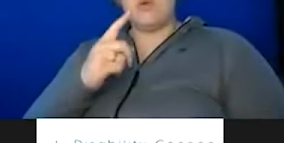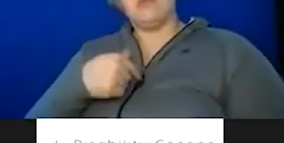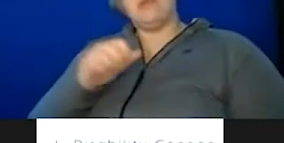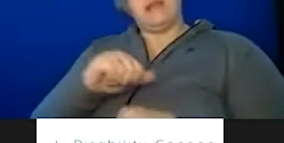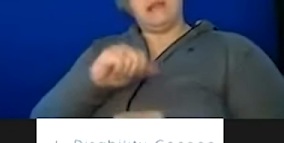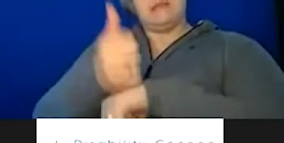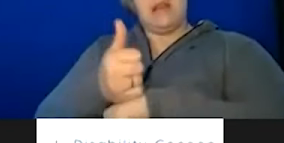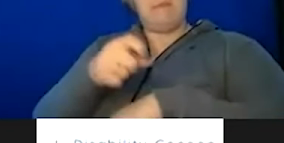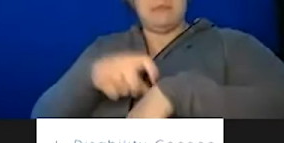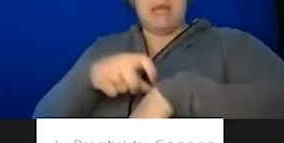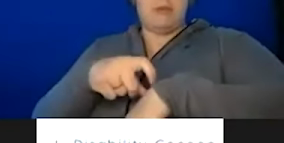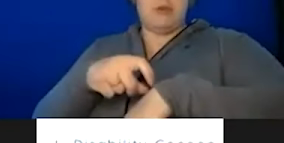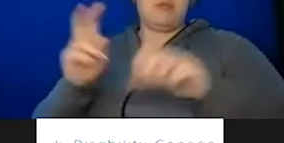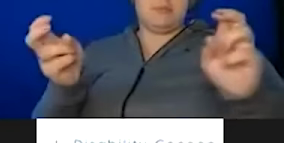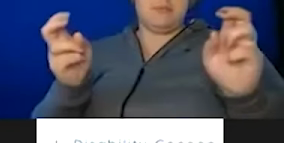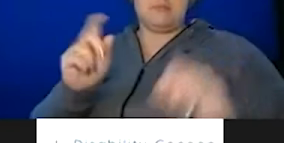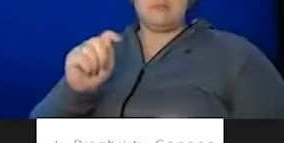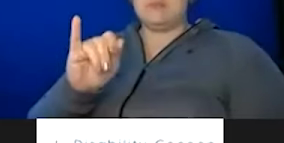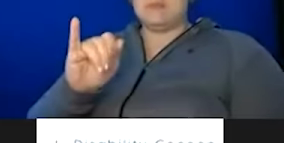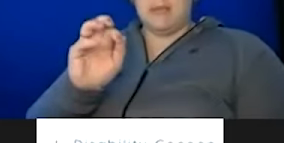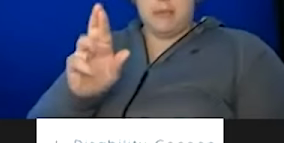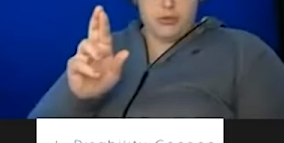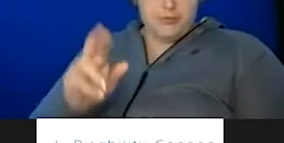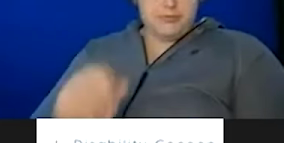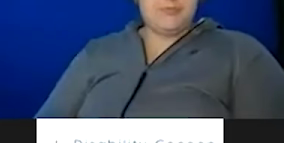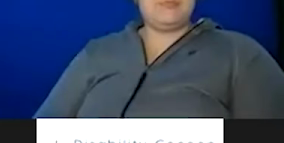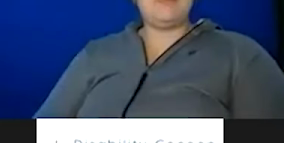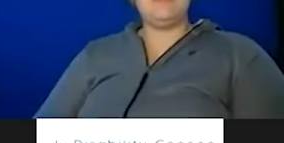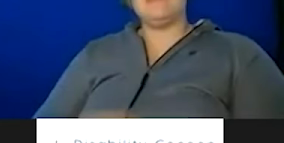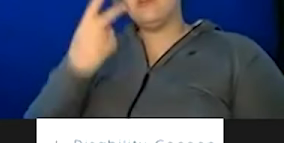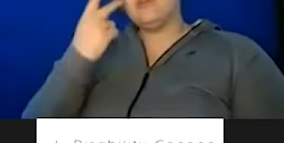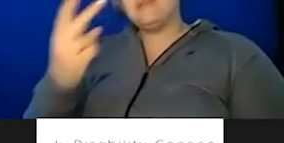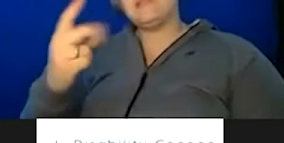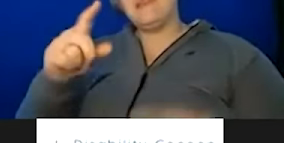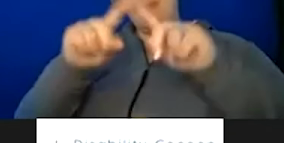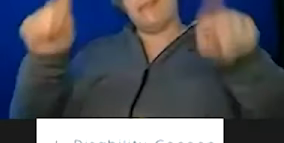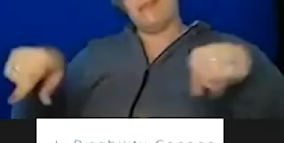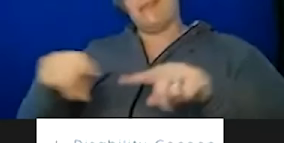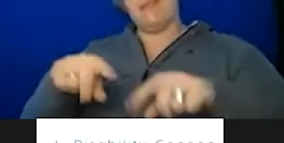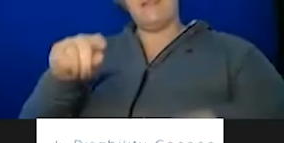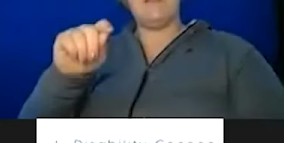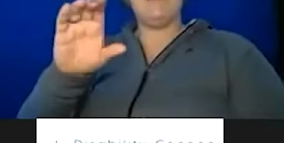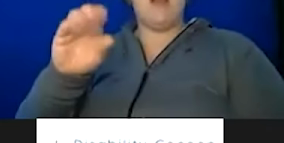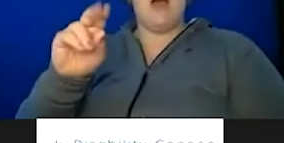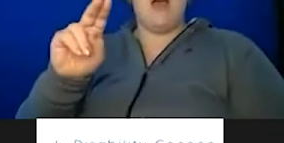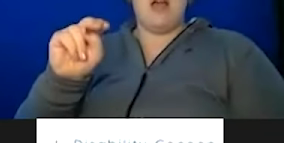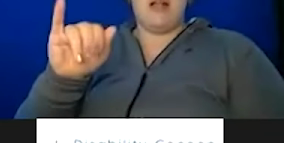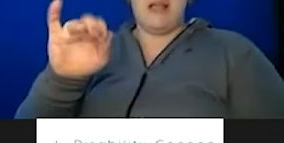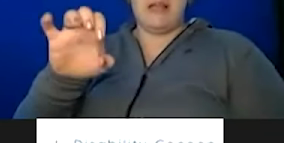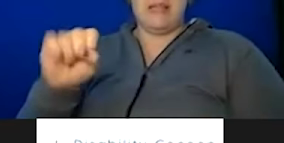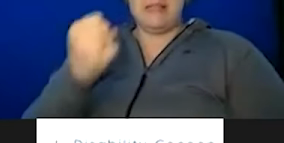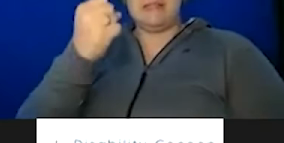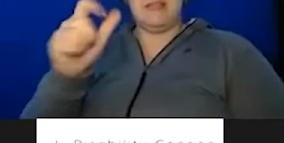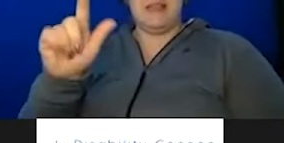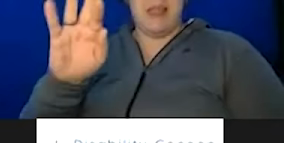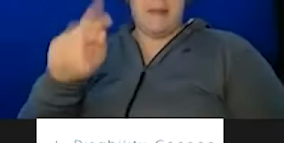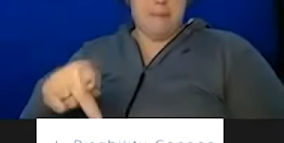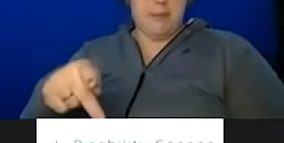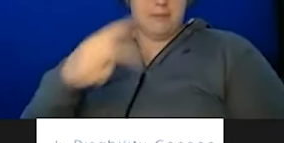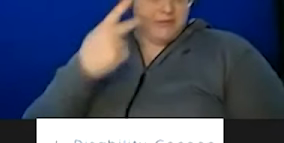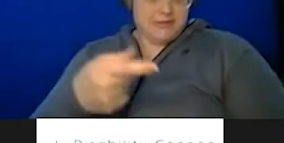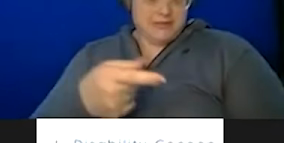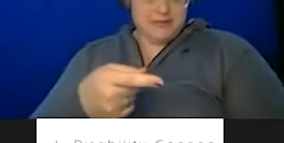actually works is you'll see here again that Connie's lamp is listed here. So if Richard opens that up, you're going to see at